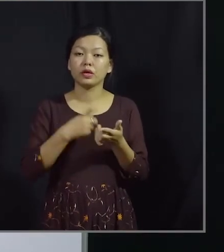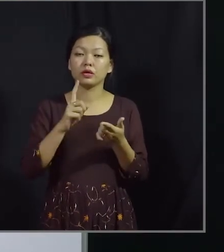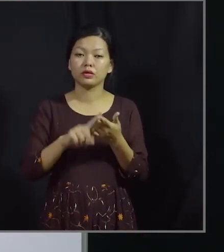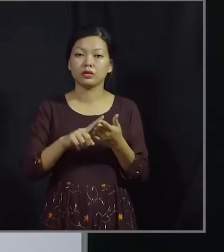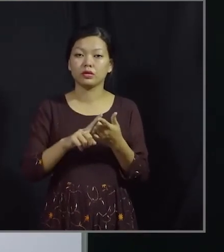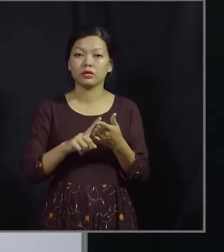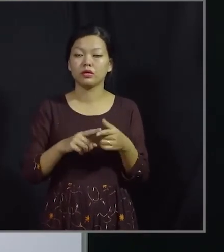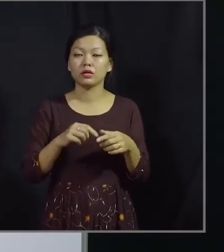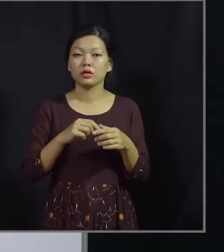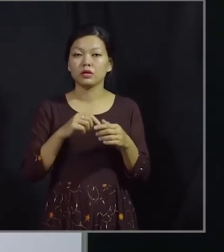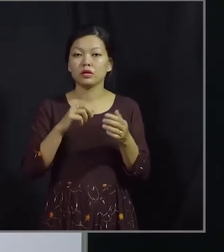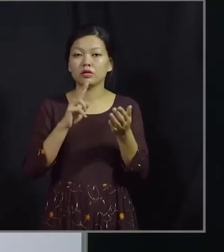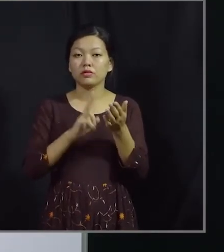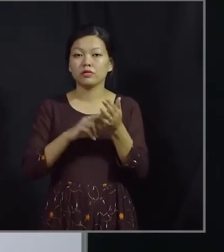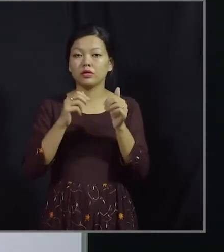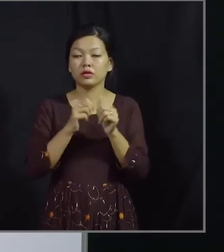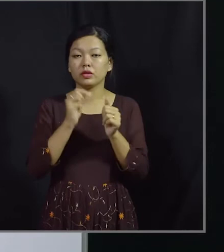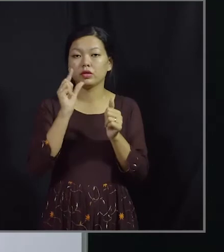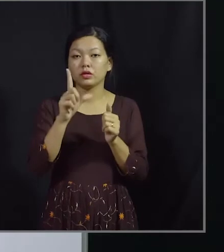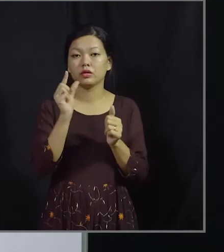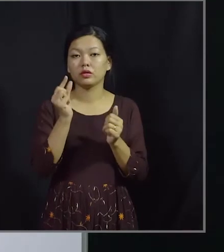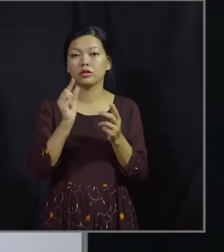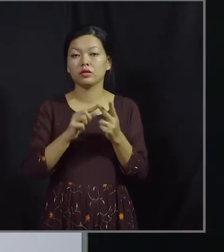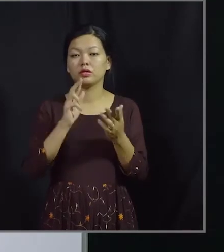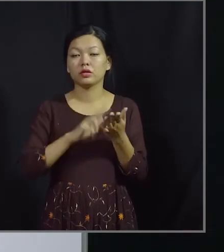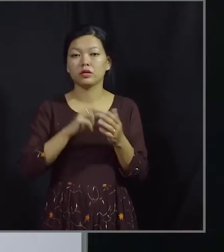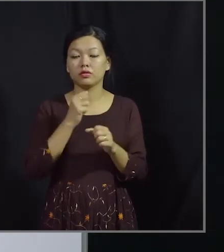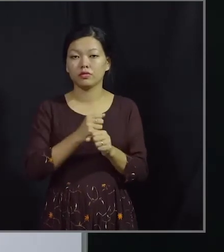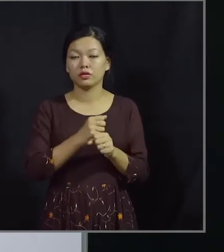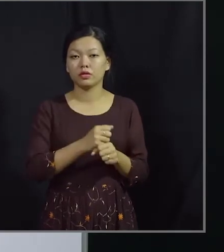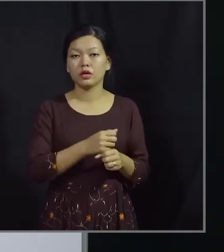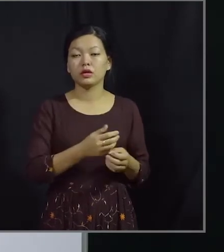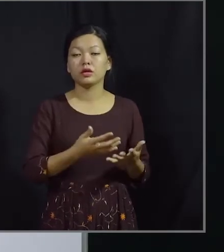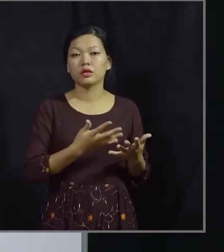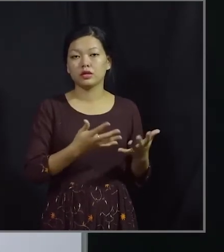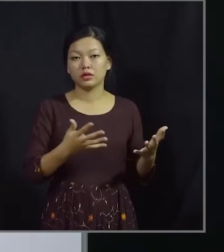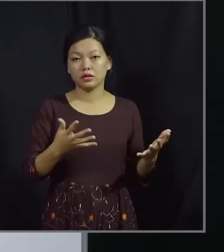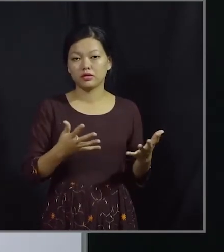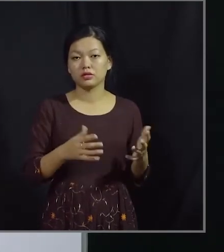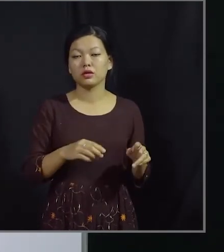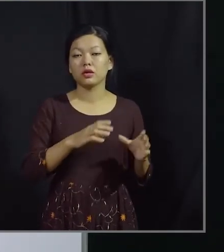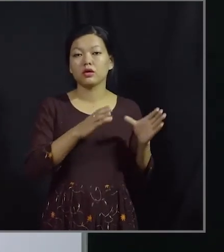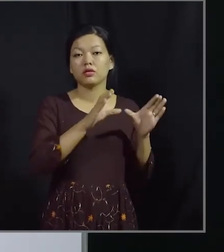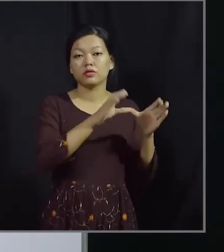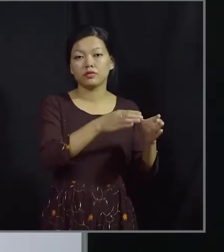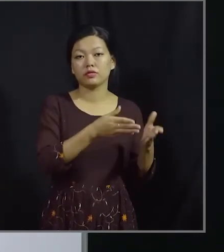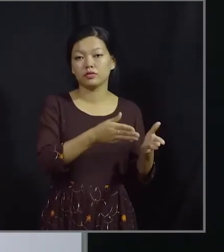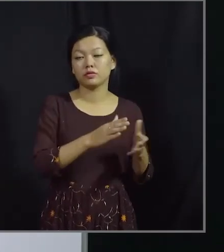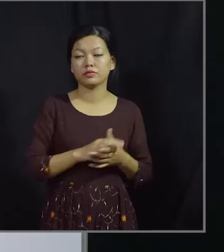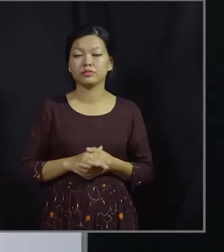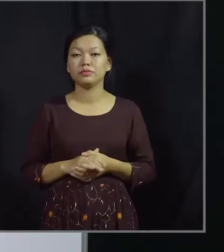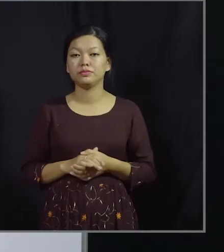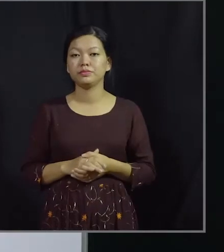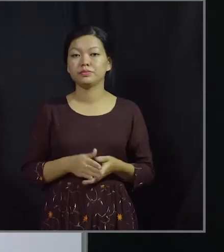indicates that we are revaluing the assets and liabilities of the firm. So,